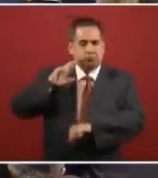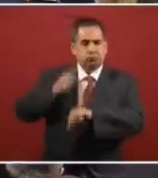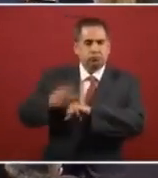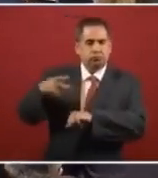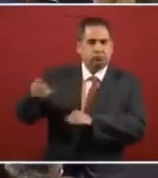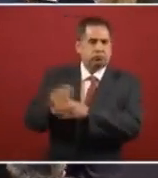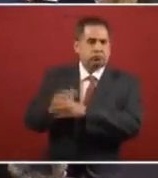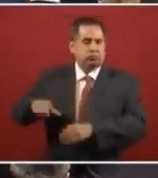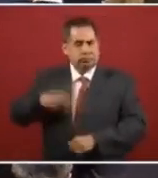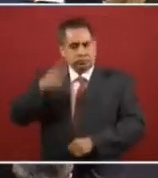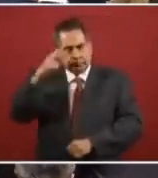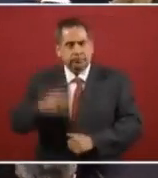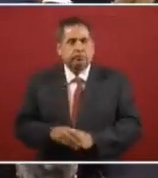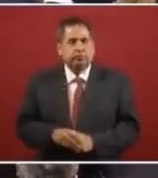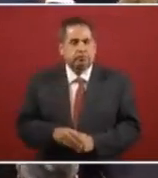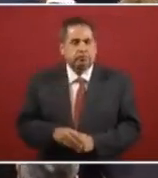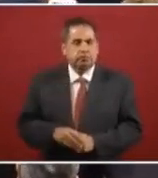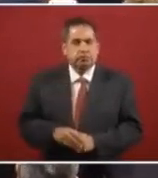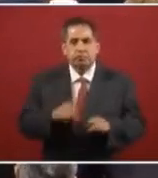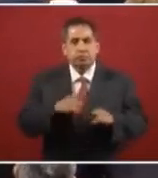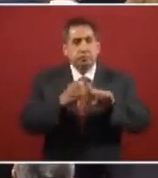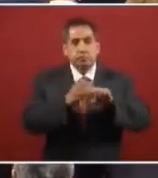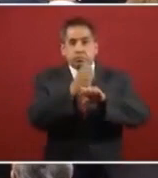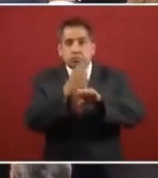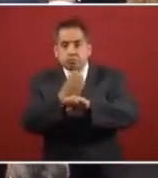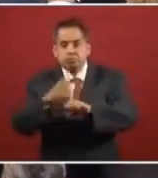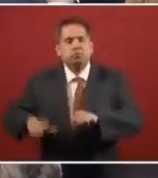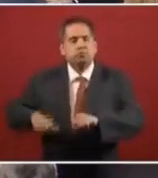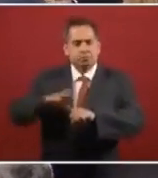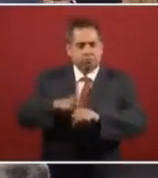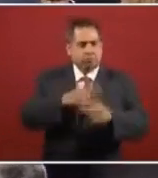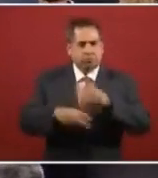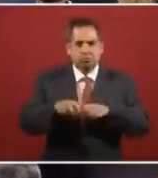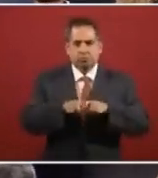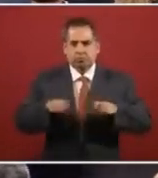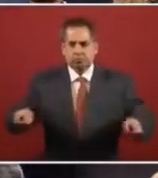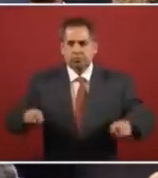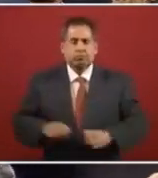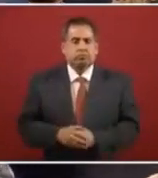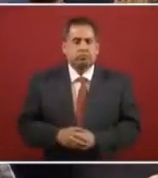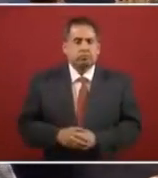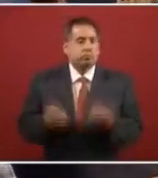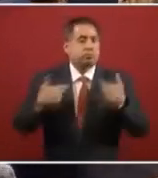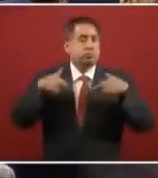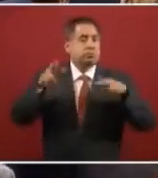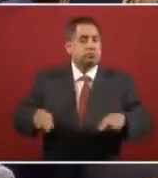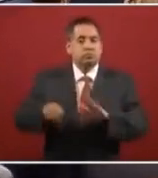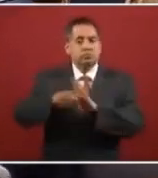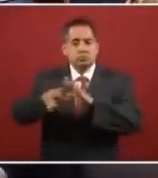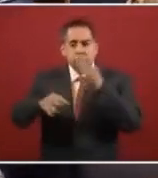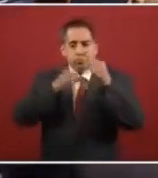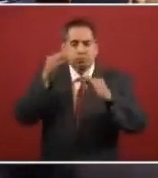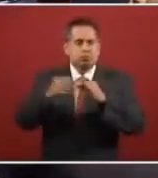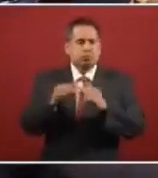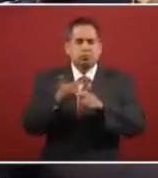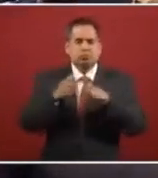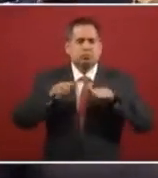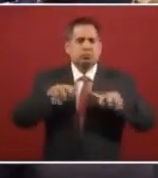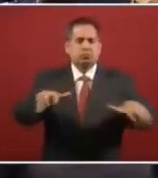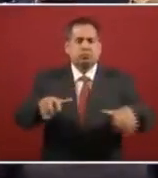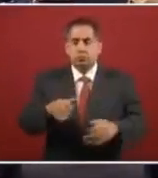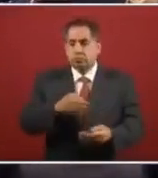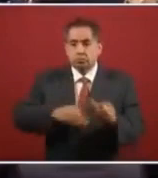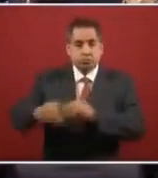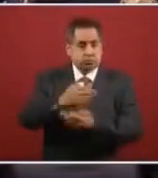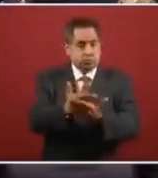by governor's from the state of Mexico represent two representatives